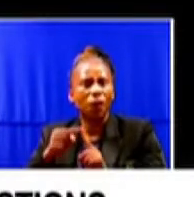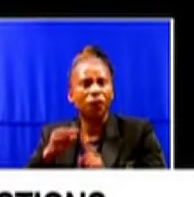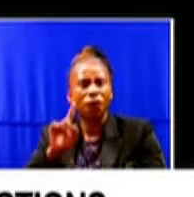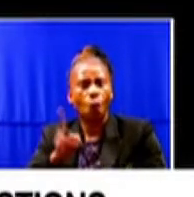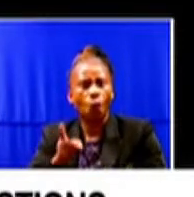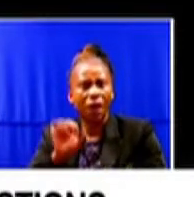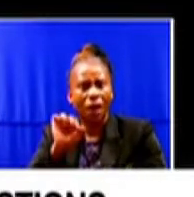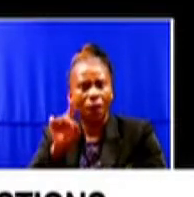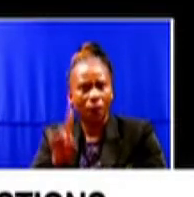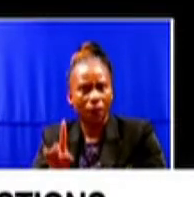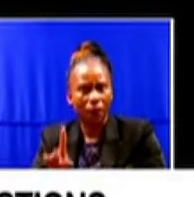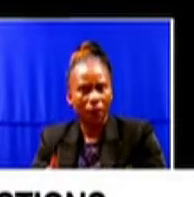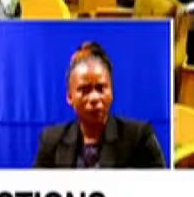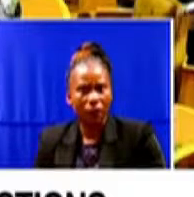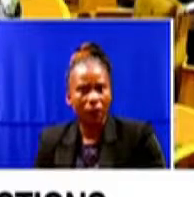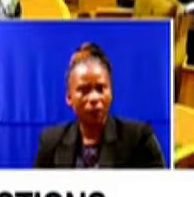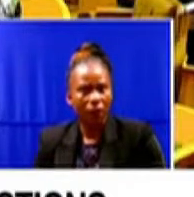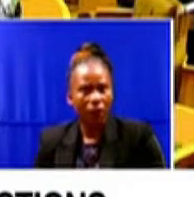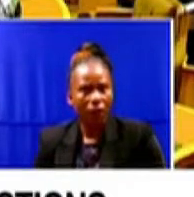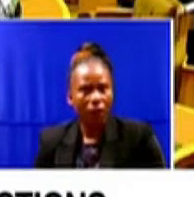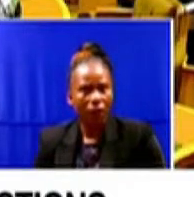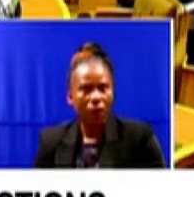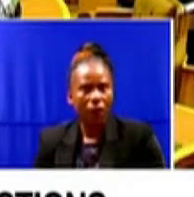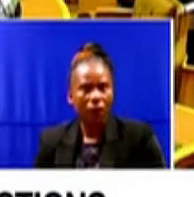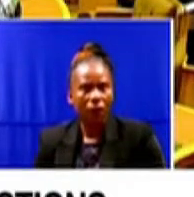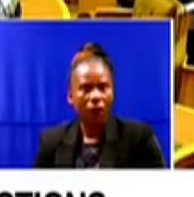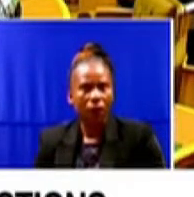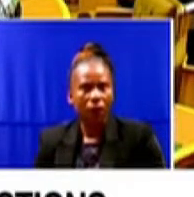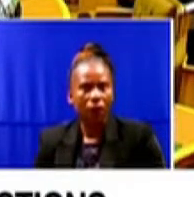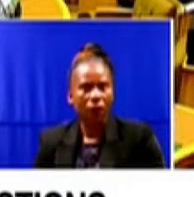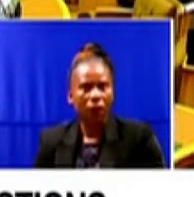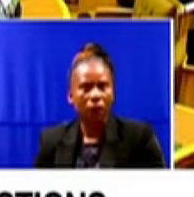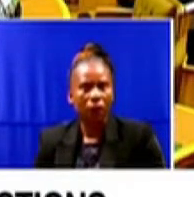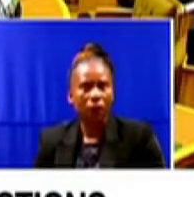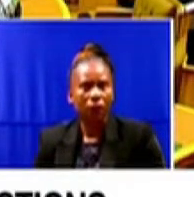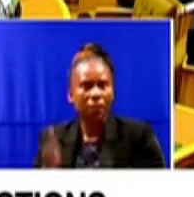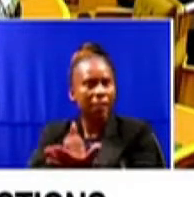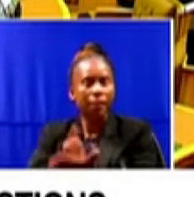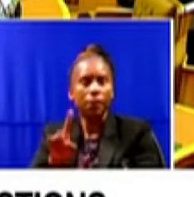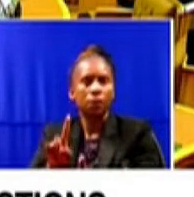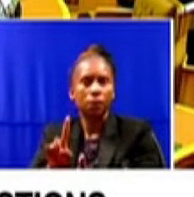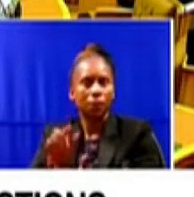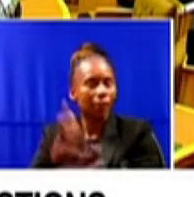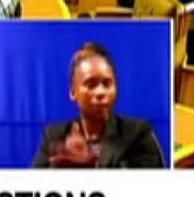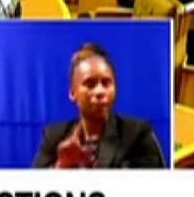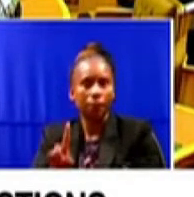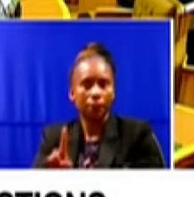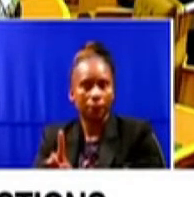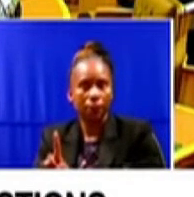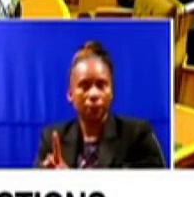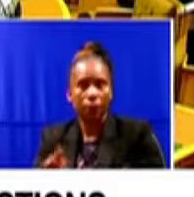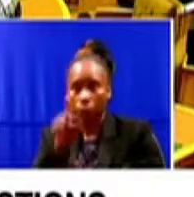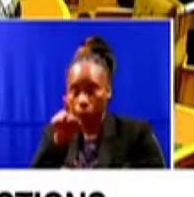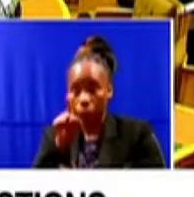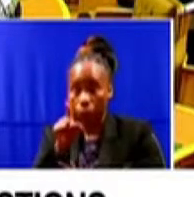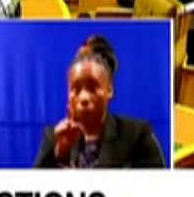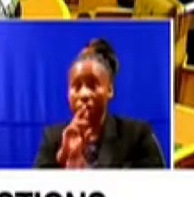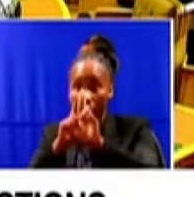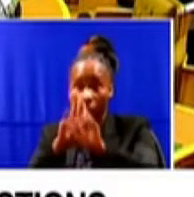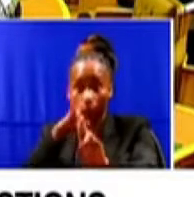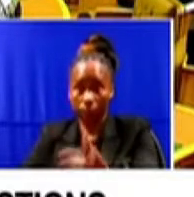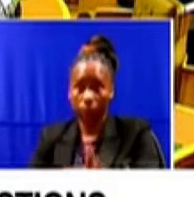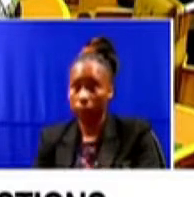just waffling now. What are you saying? Can you take your seat? No, but you're waffling now. There is no we are Delela, Honorable